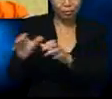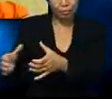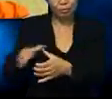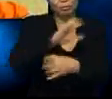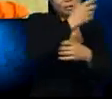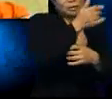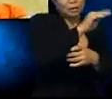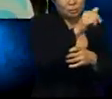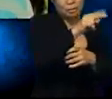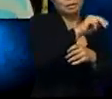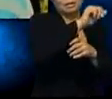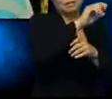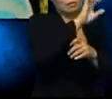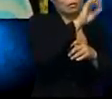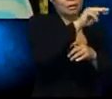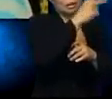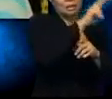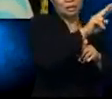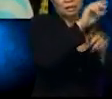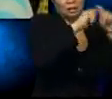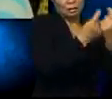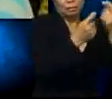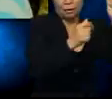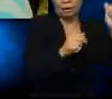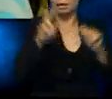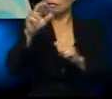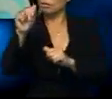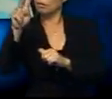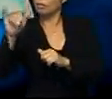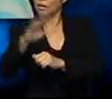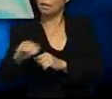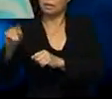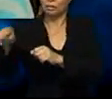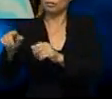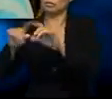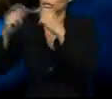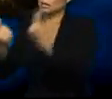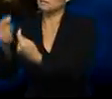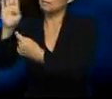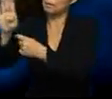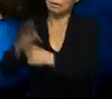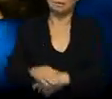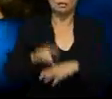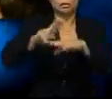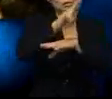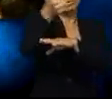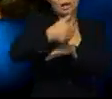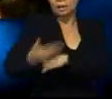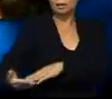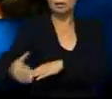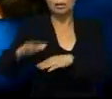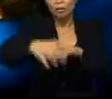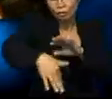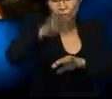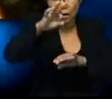problem. Shamin and Finas, you are Team A. Which means Ravi and I are in Team B. That's right. You may